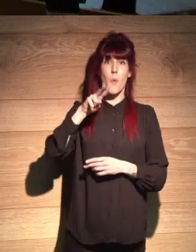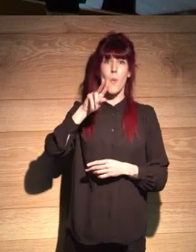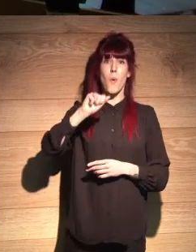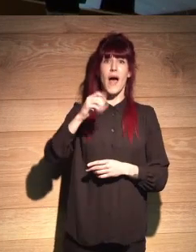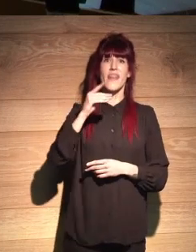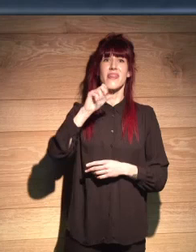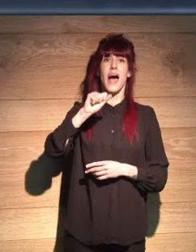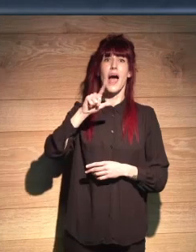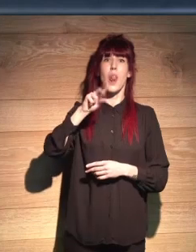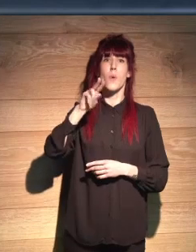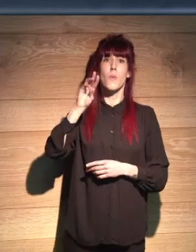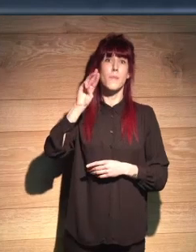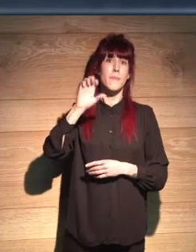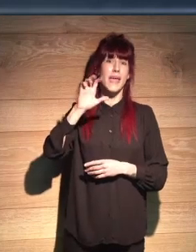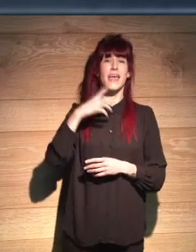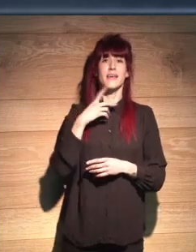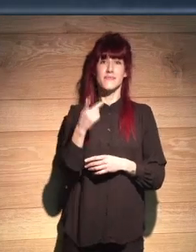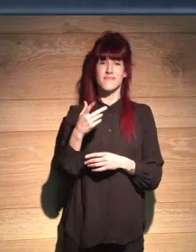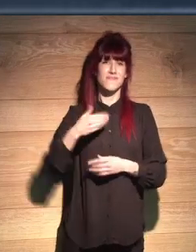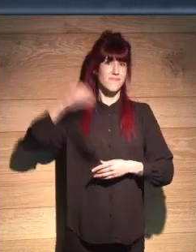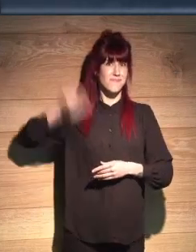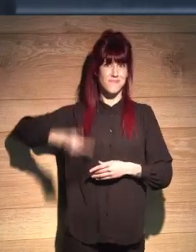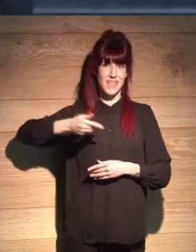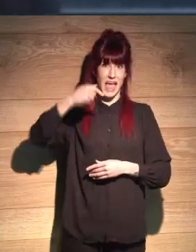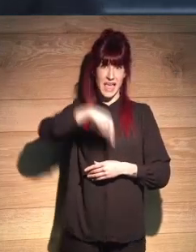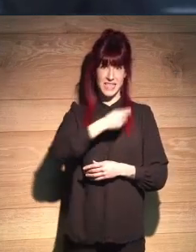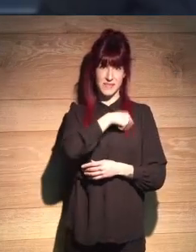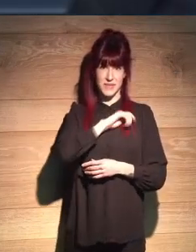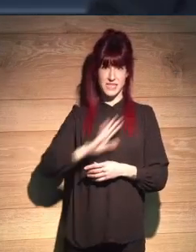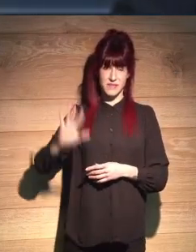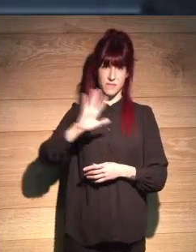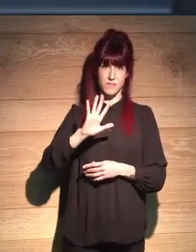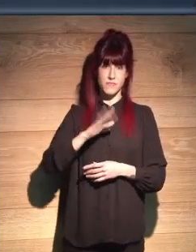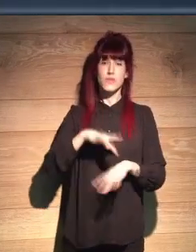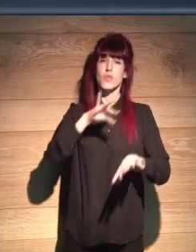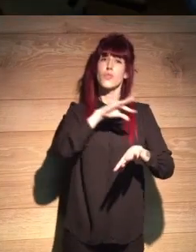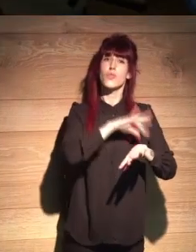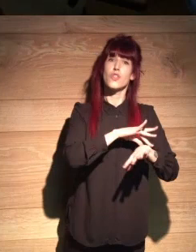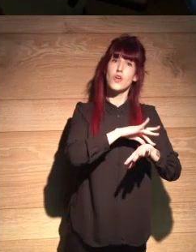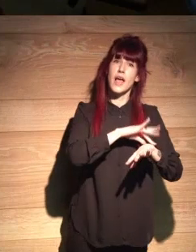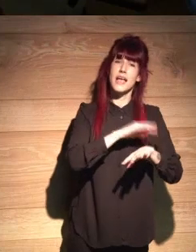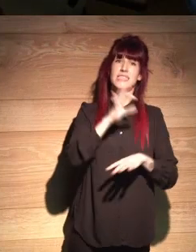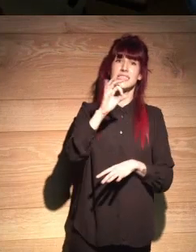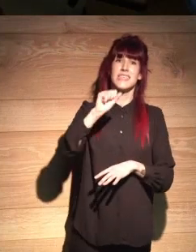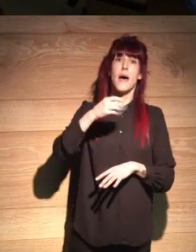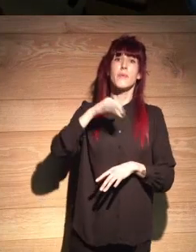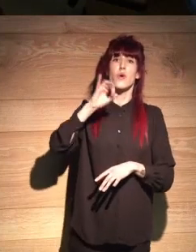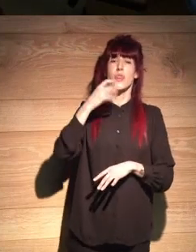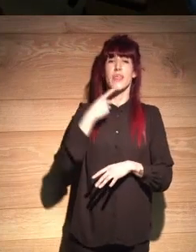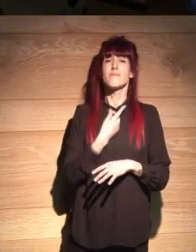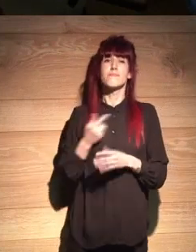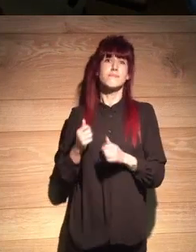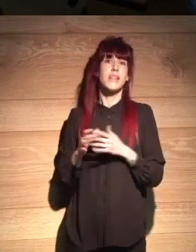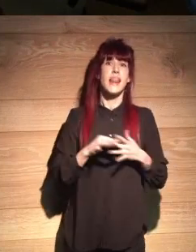Guadalupe Savi, a great scientist who is here in our country. Dr. Fabio is leading since many